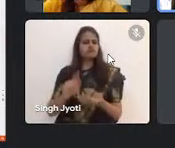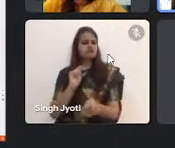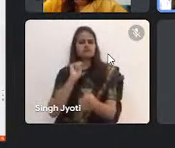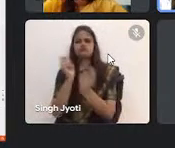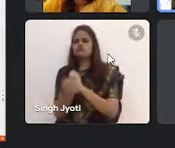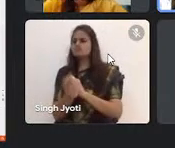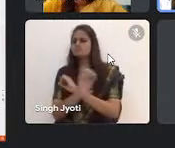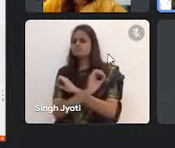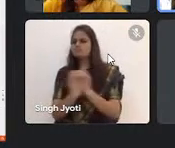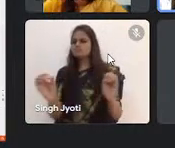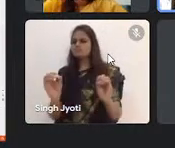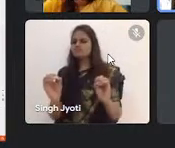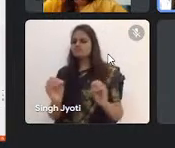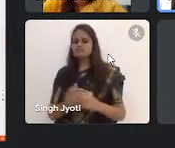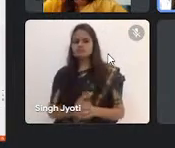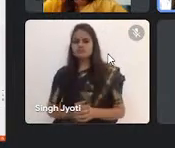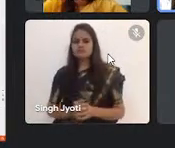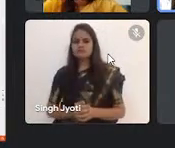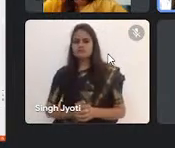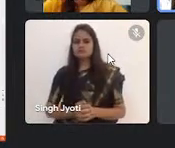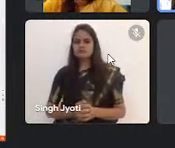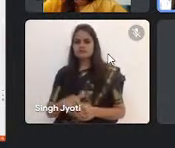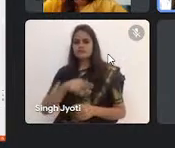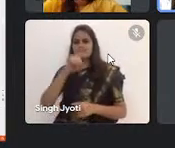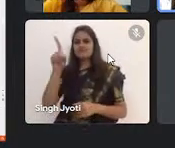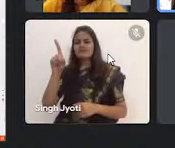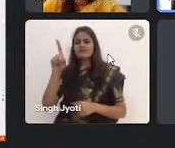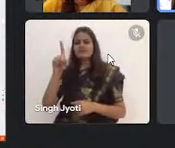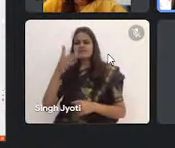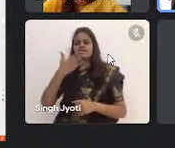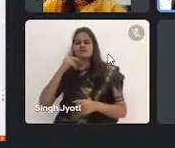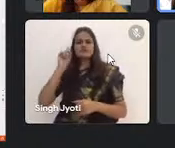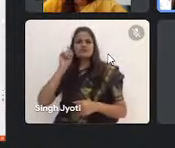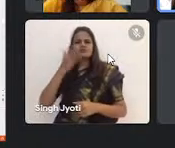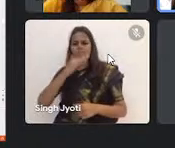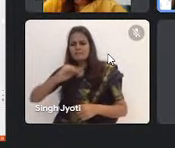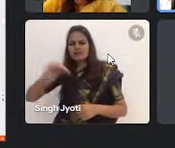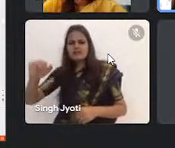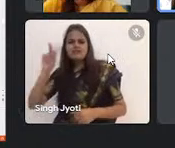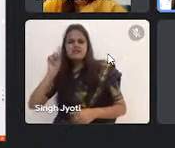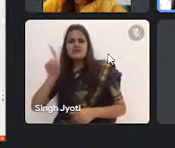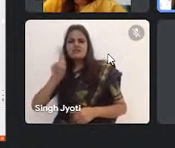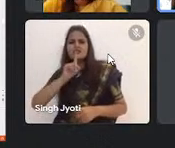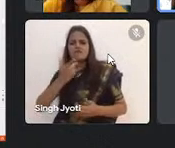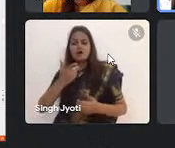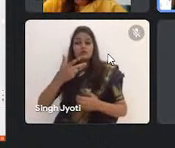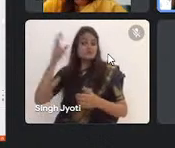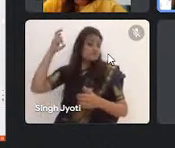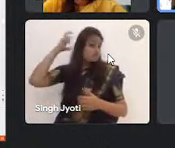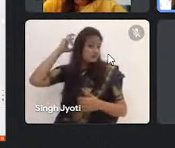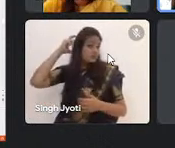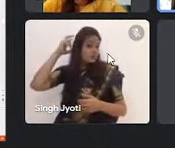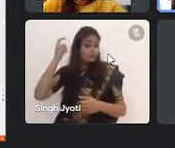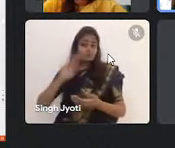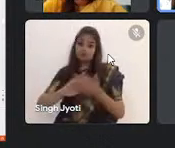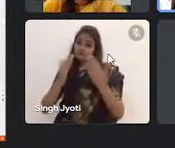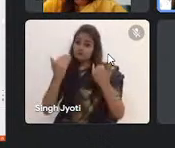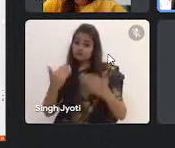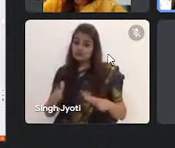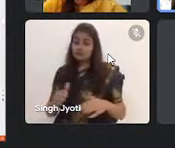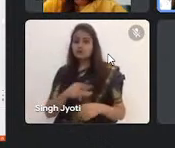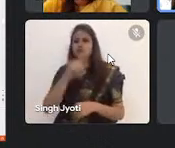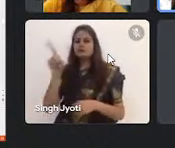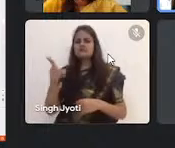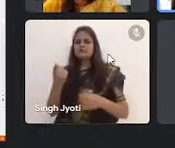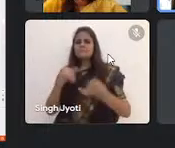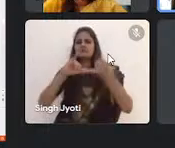reasoning, deaf children with cochlear implants were about 30% were below a standard deviation,